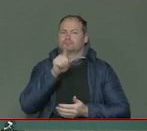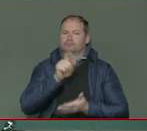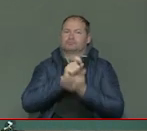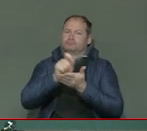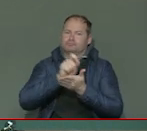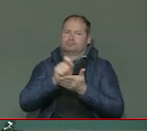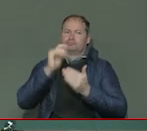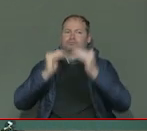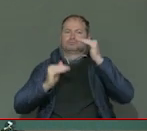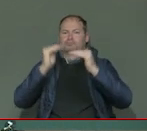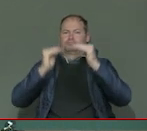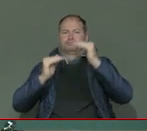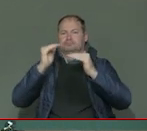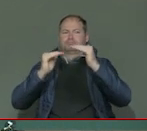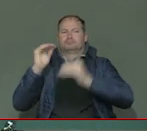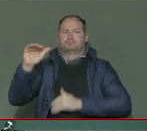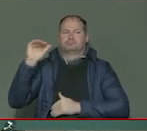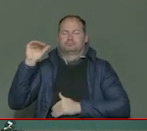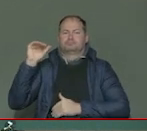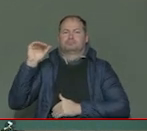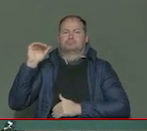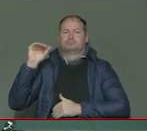balance according to bank statement.